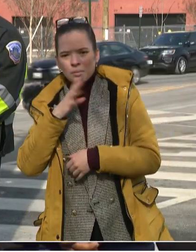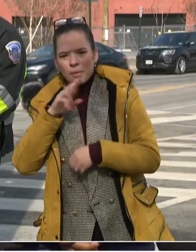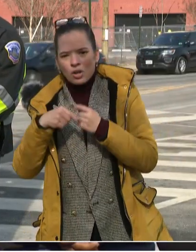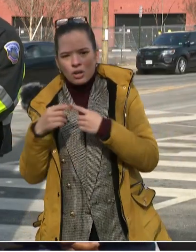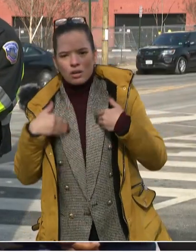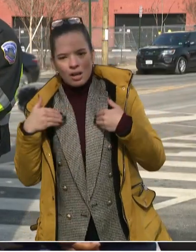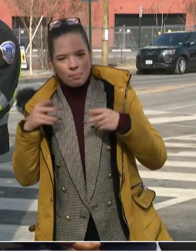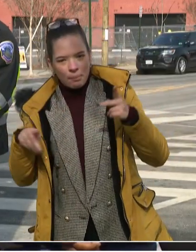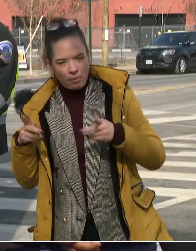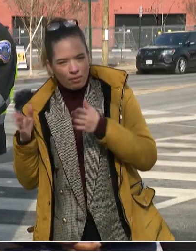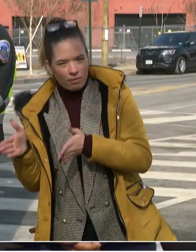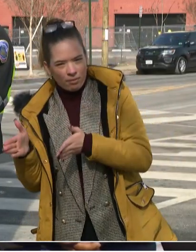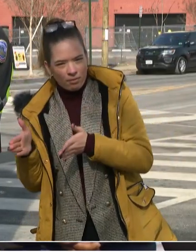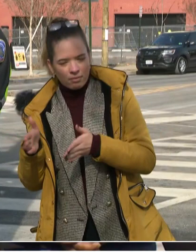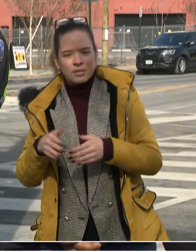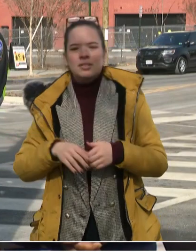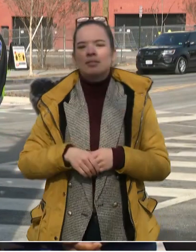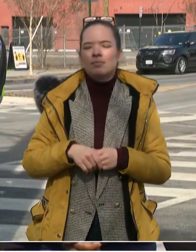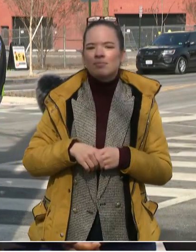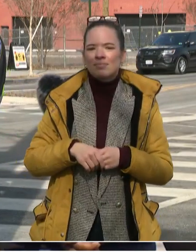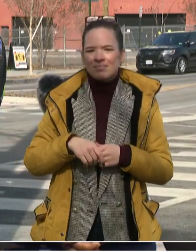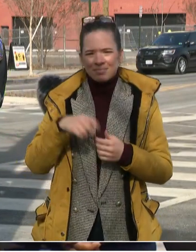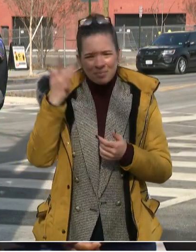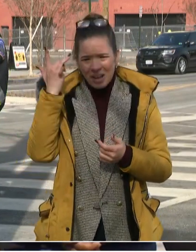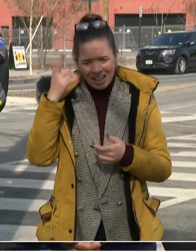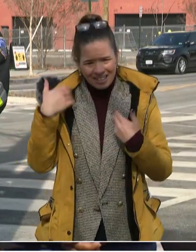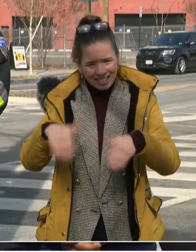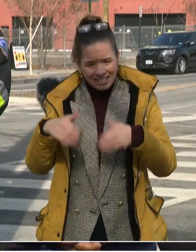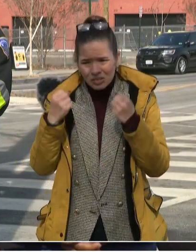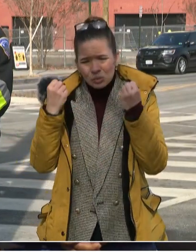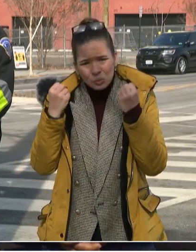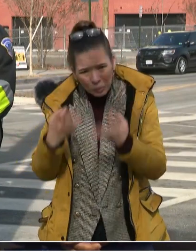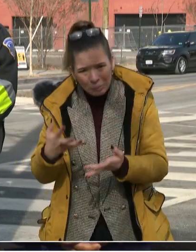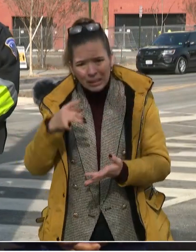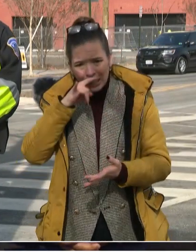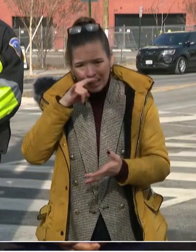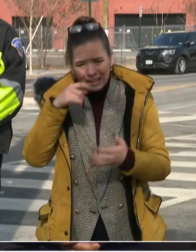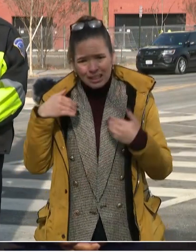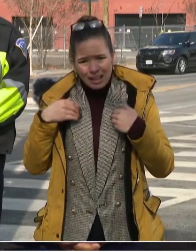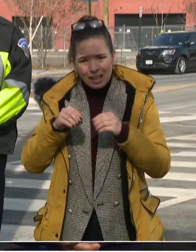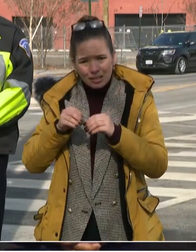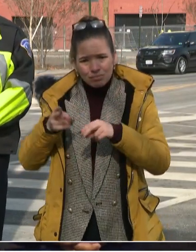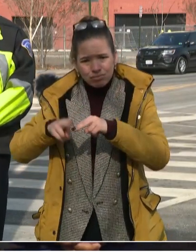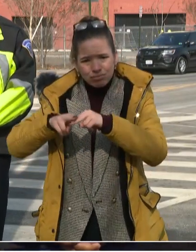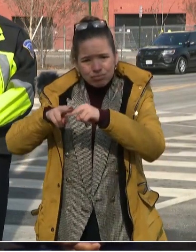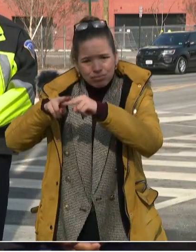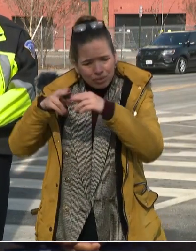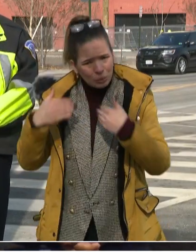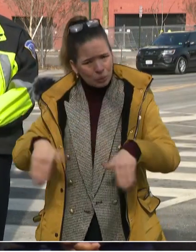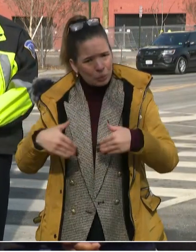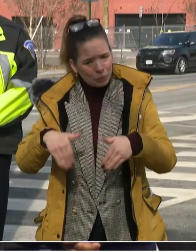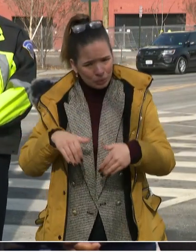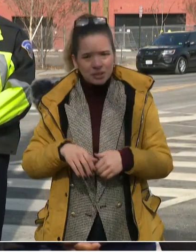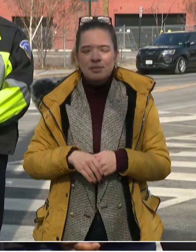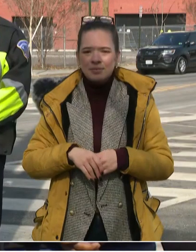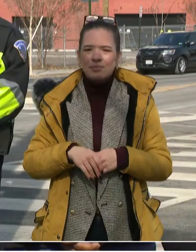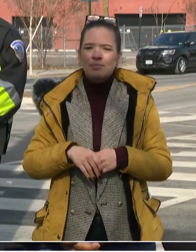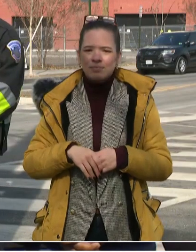specifically because of the sheer numbers of them. The sheer numbers of them. And the reality is, right, with these cases,